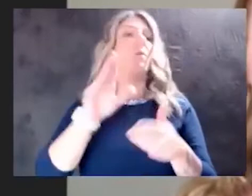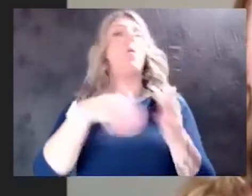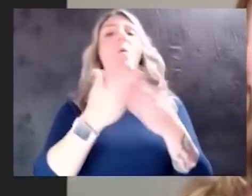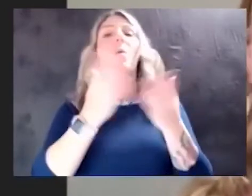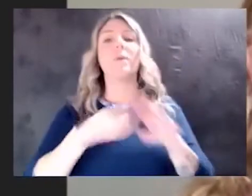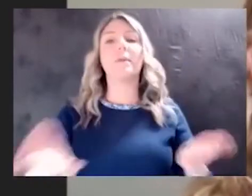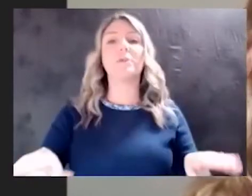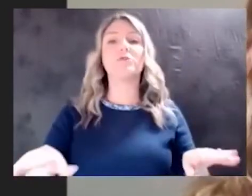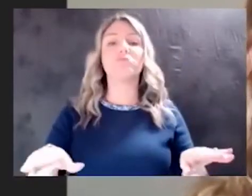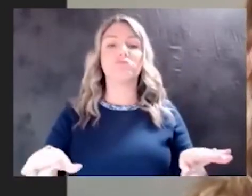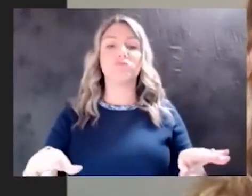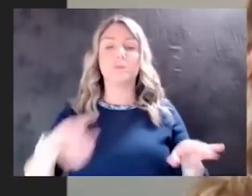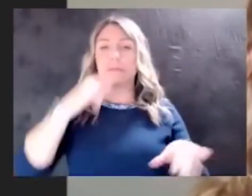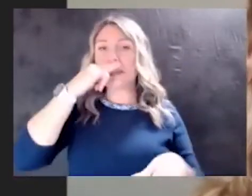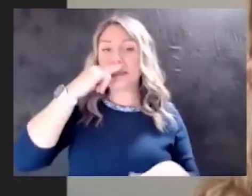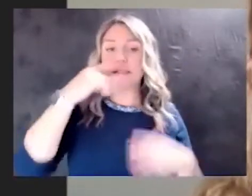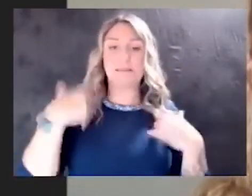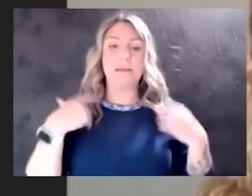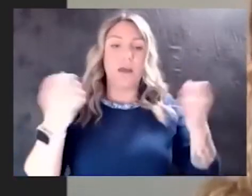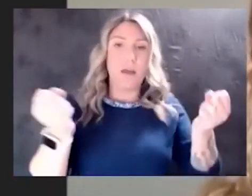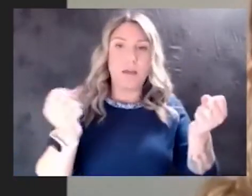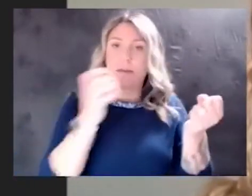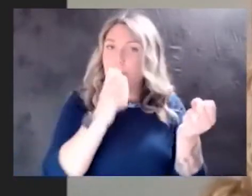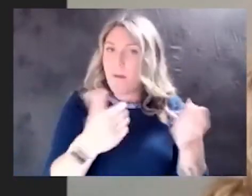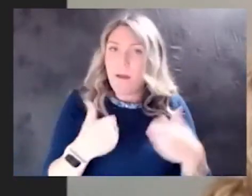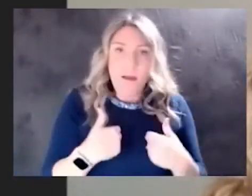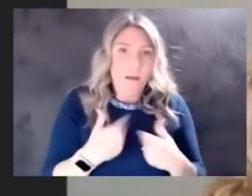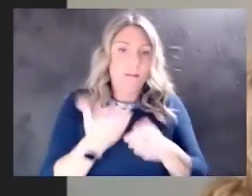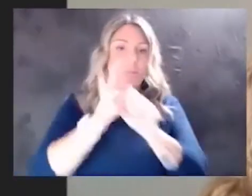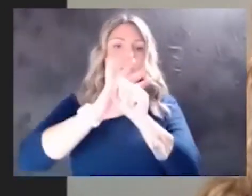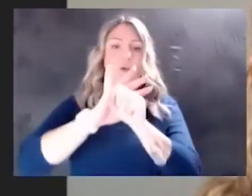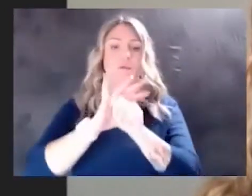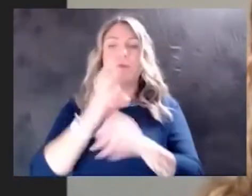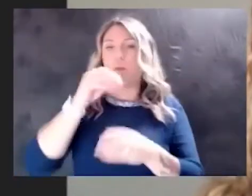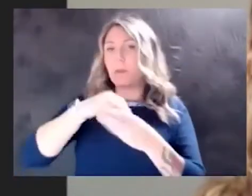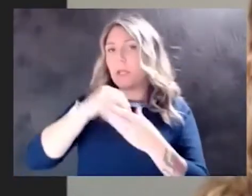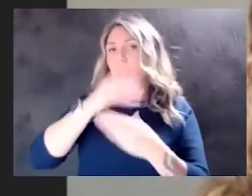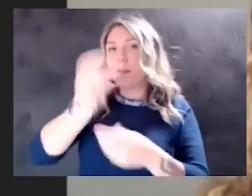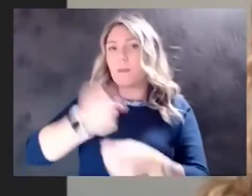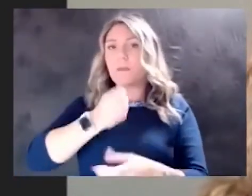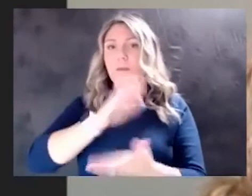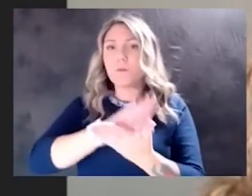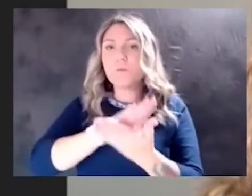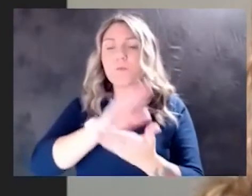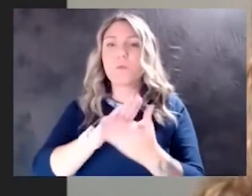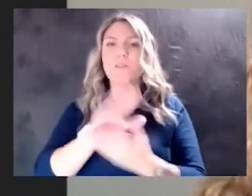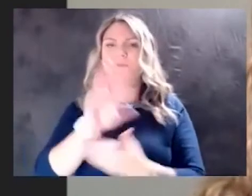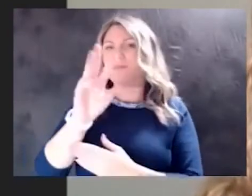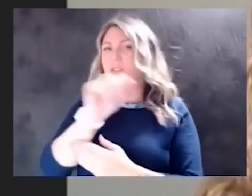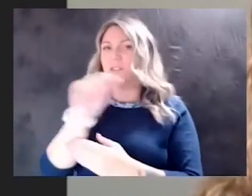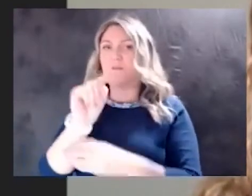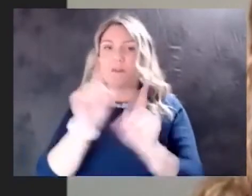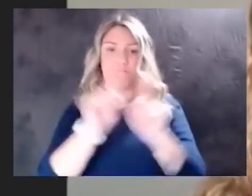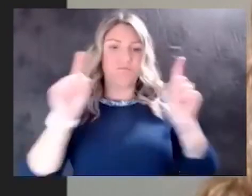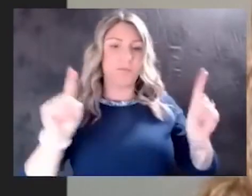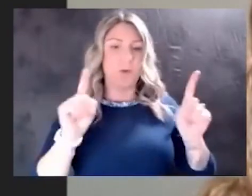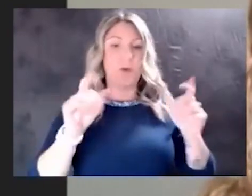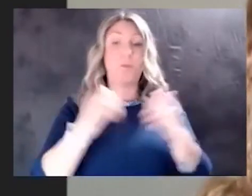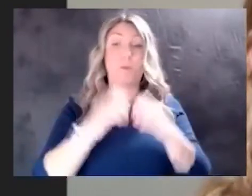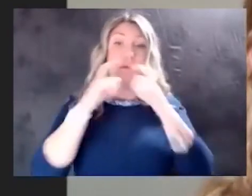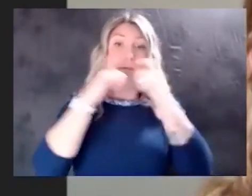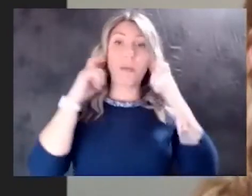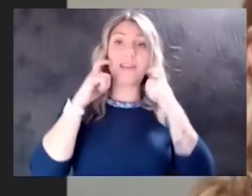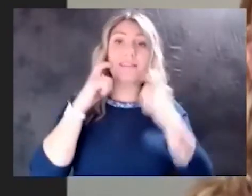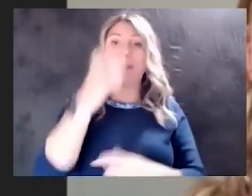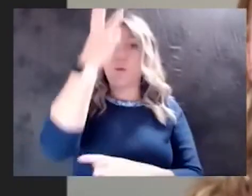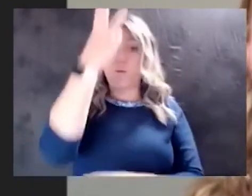were healthy and didn't have COVID, you would be in the school 6 feet apart with masks on. And each